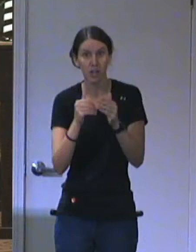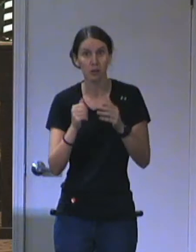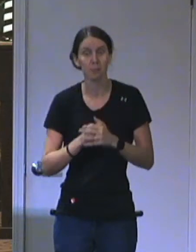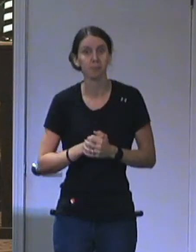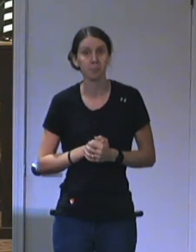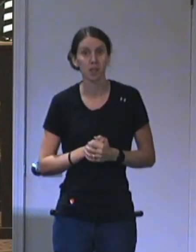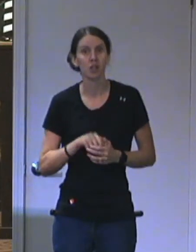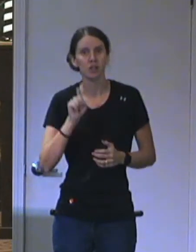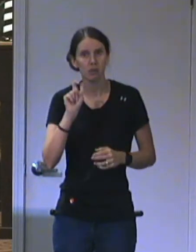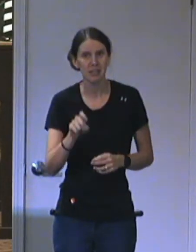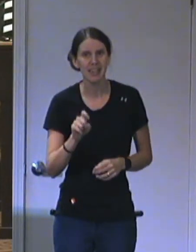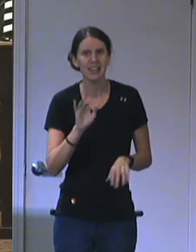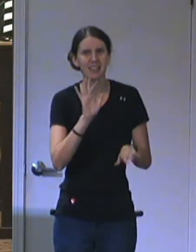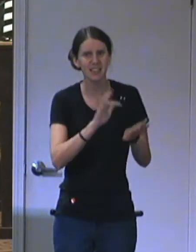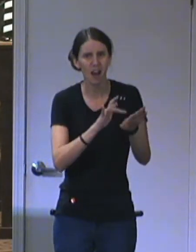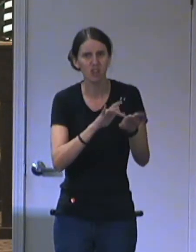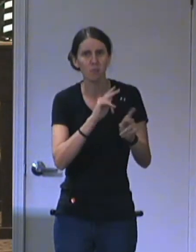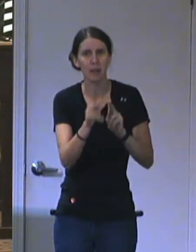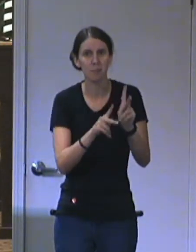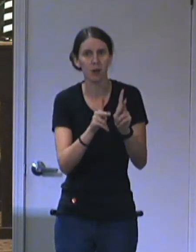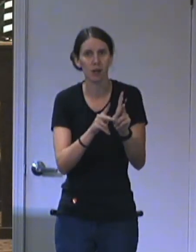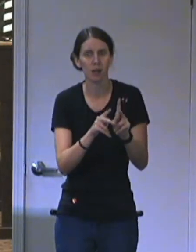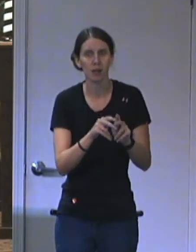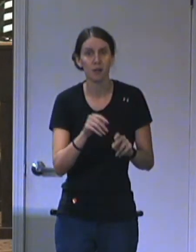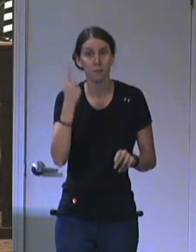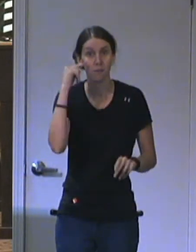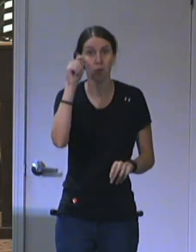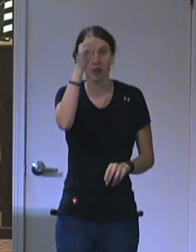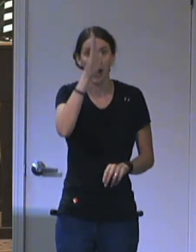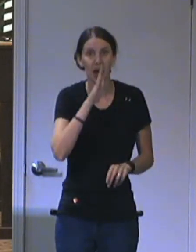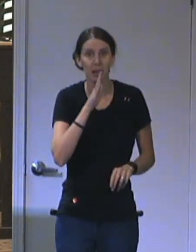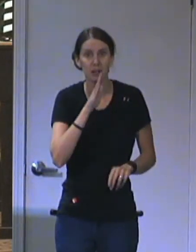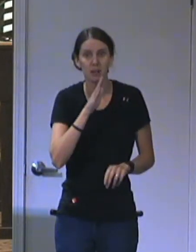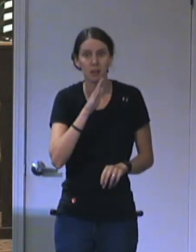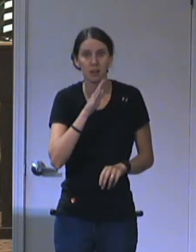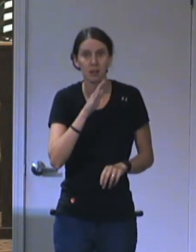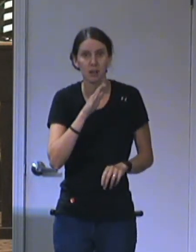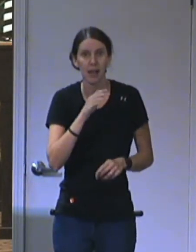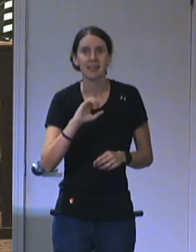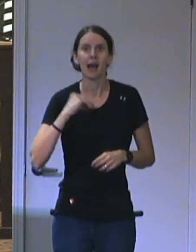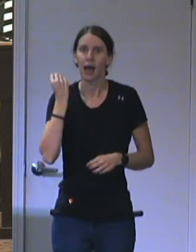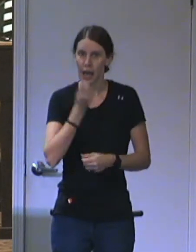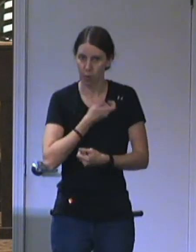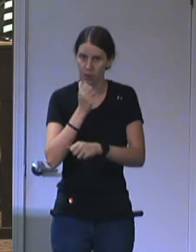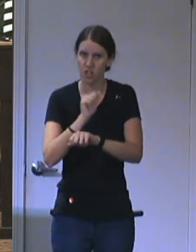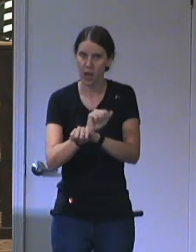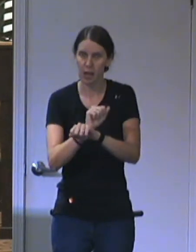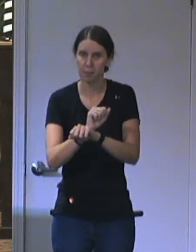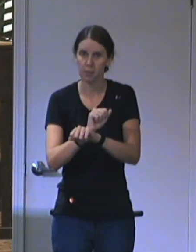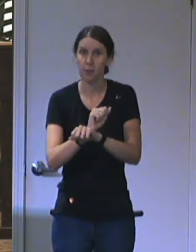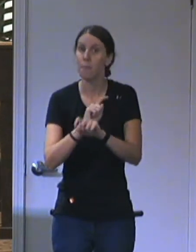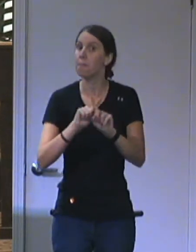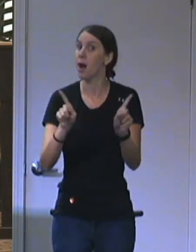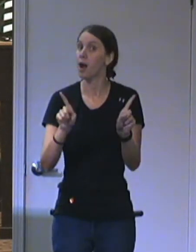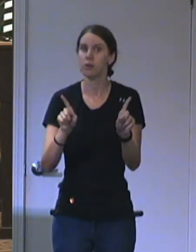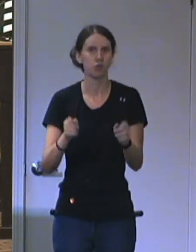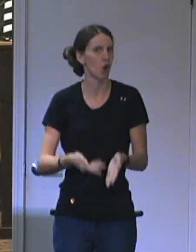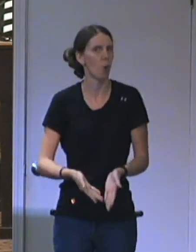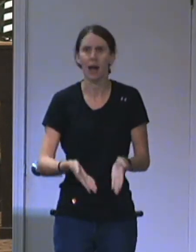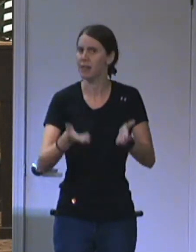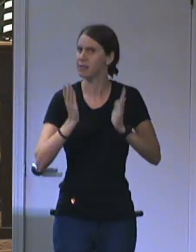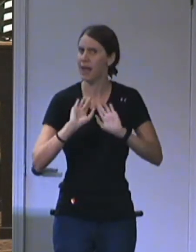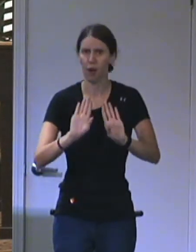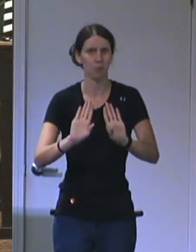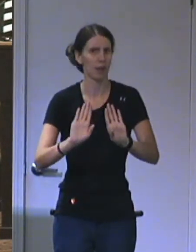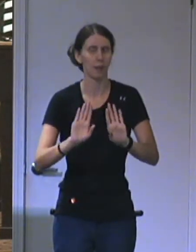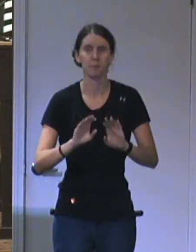You have to reach out to them for Christ because it's your mandate, but you cannot let them determine your life, how